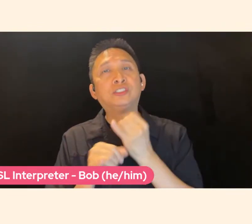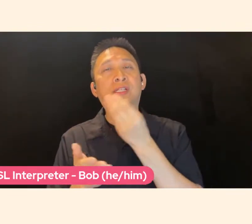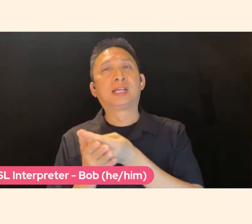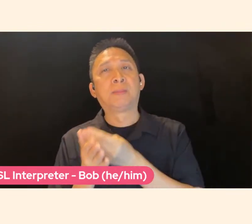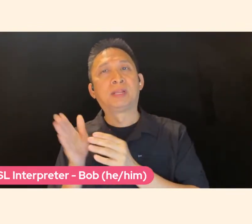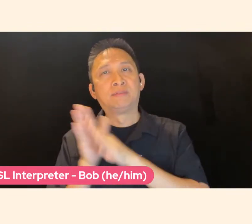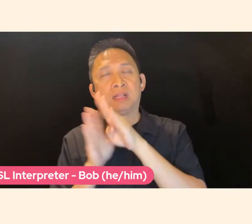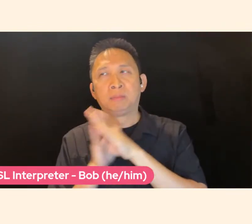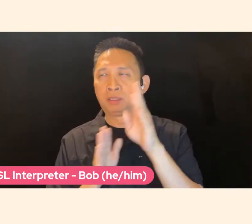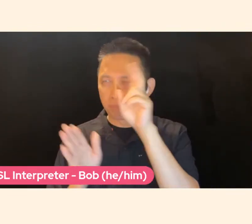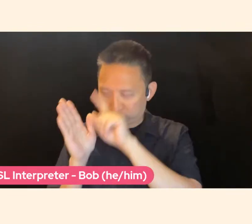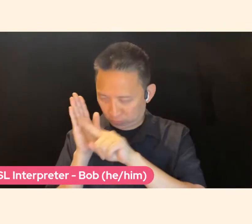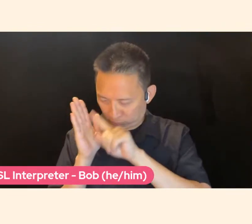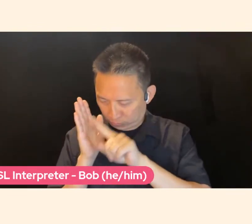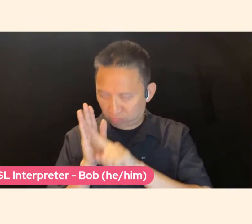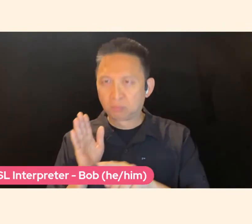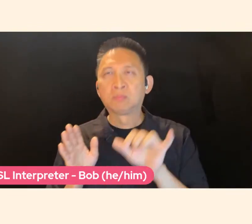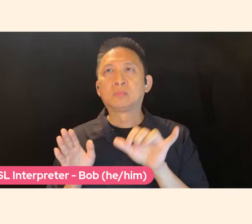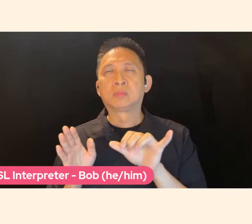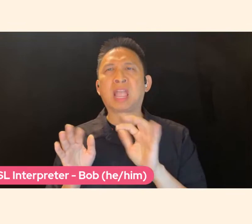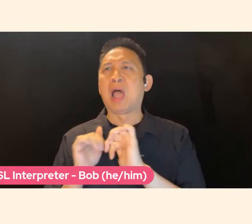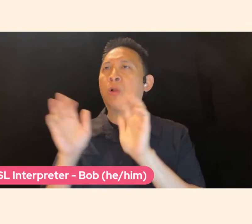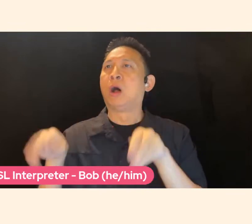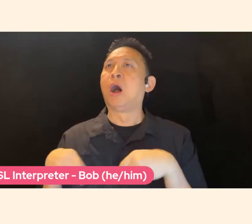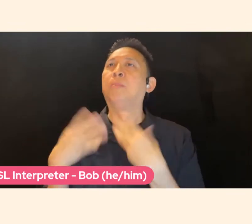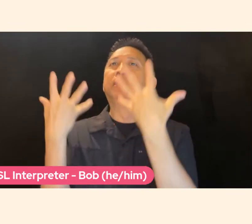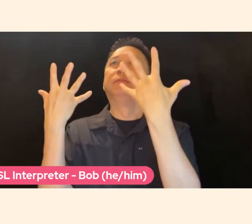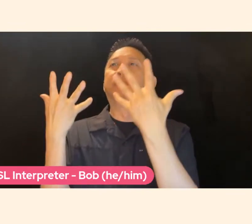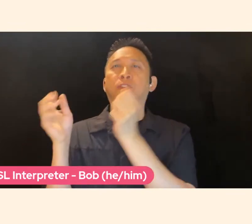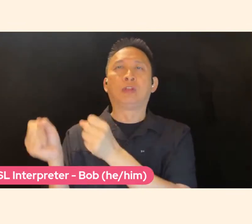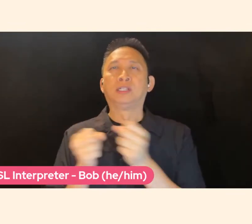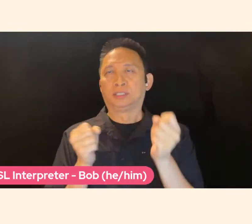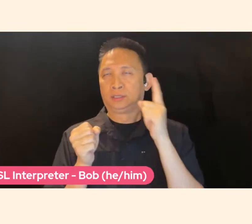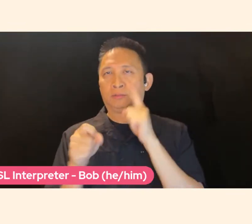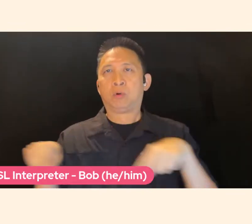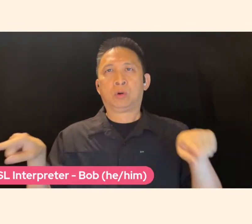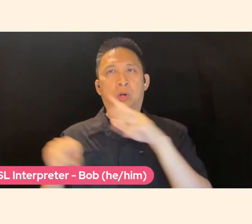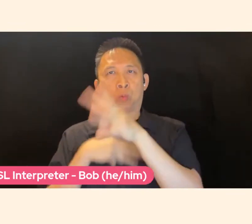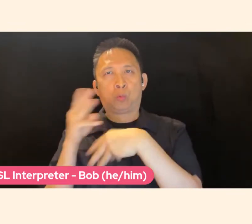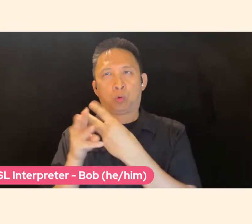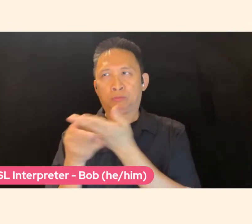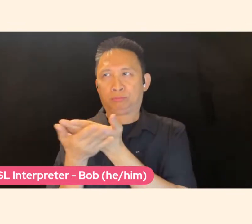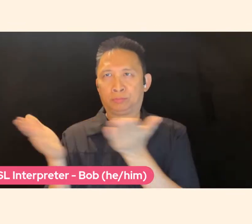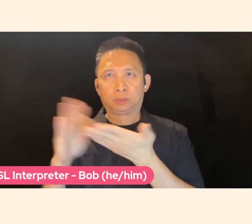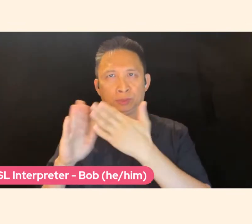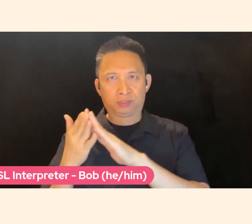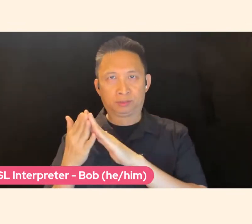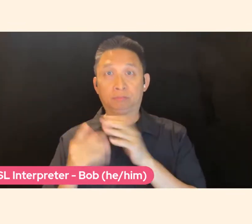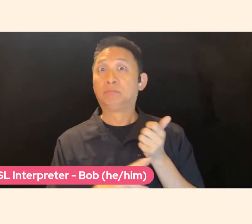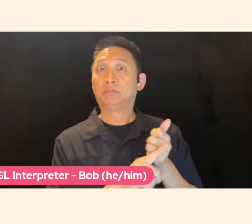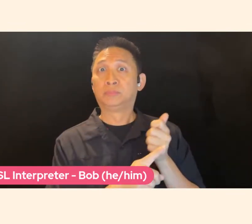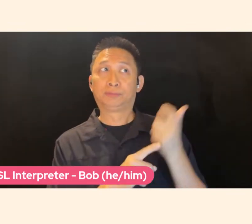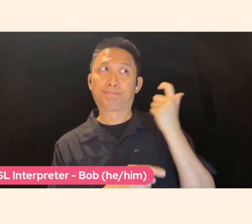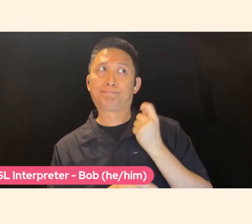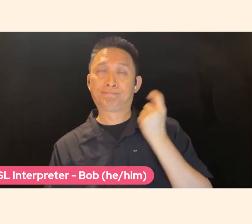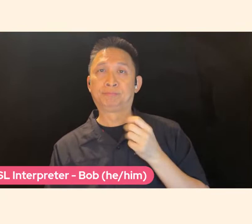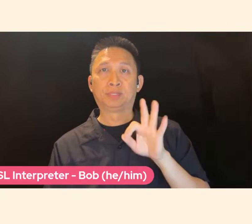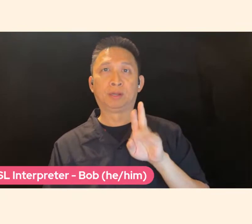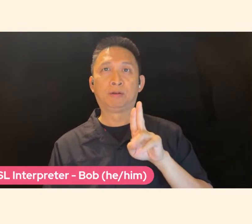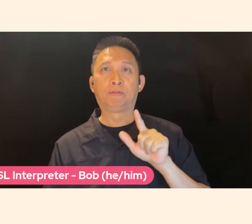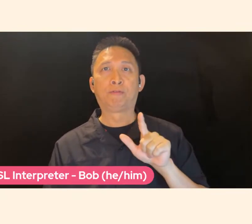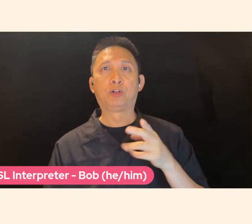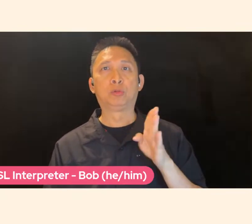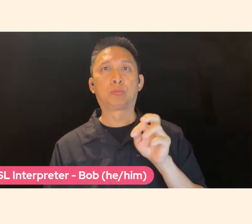to uplift communities worldwide as a Fulbright Hays Fellow. Noni's dedication to understanding and addressing